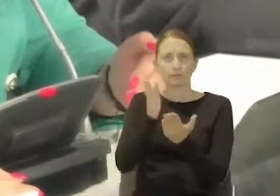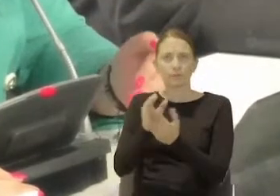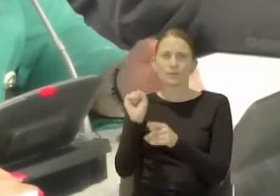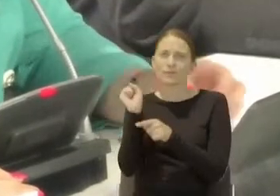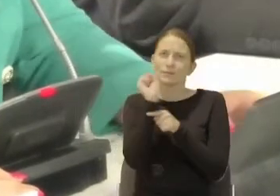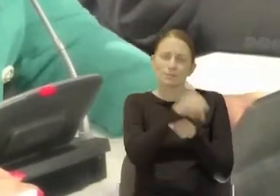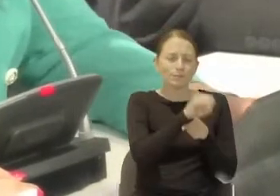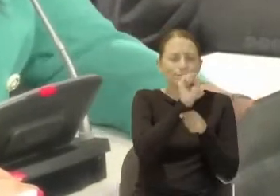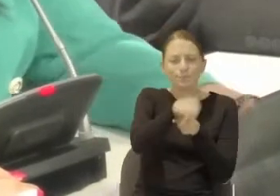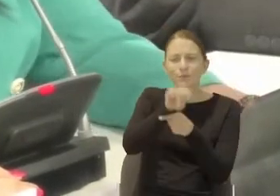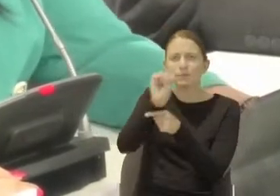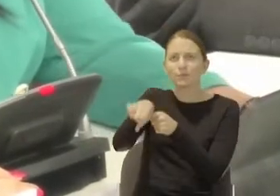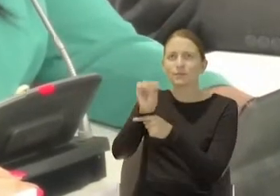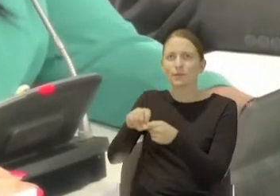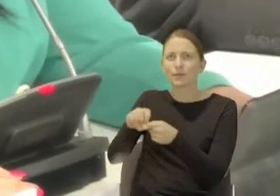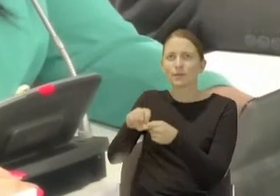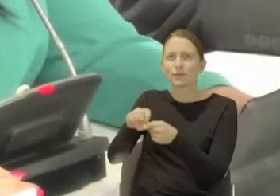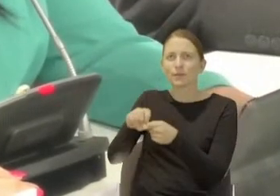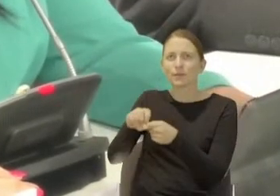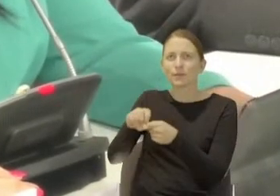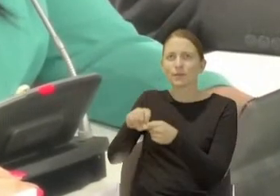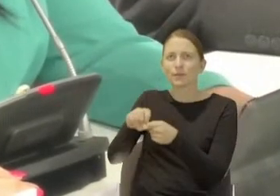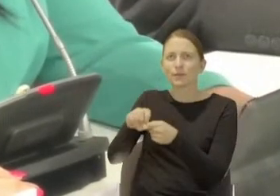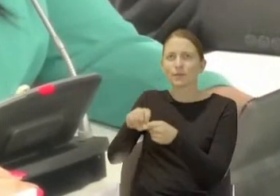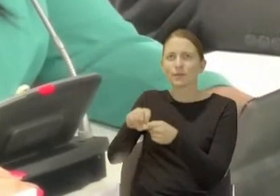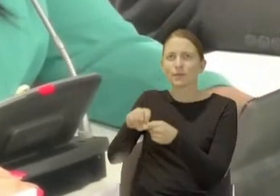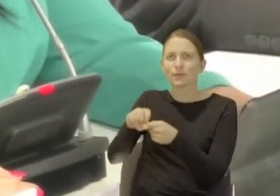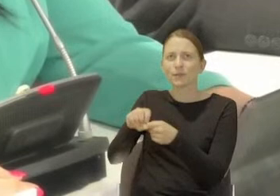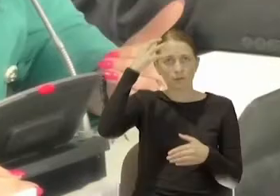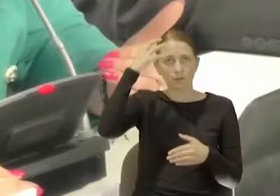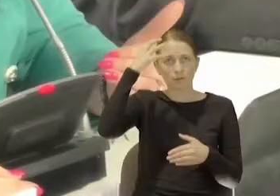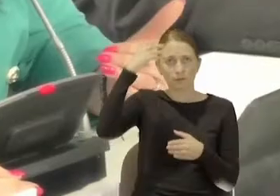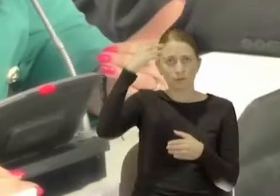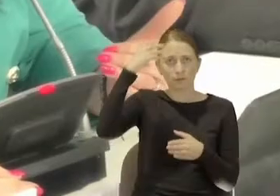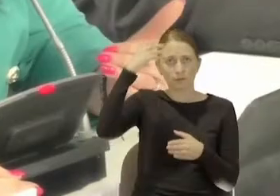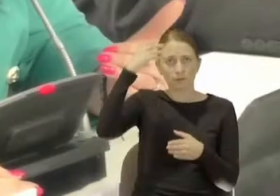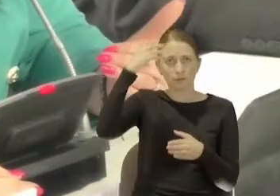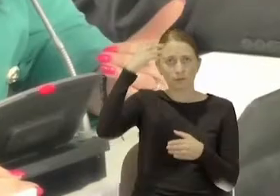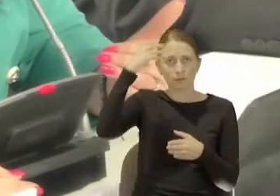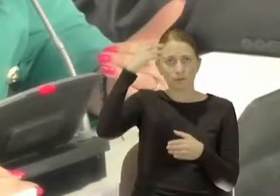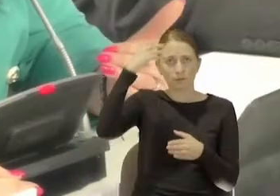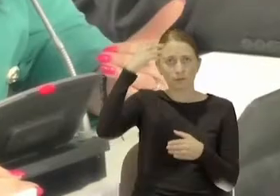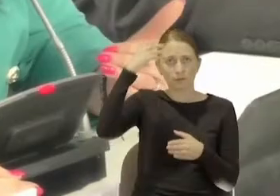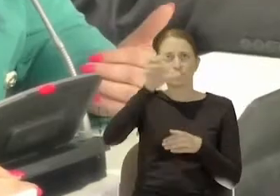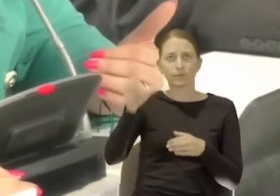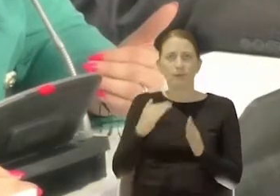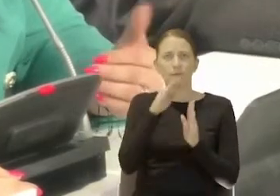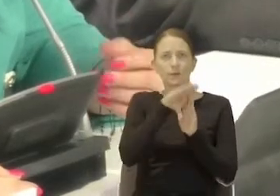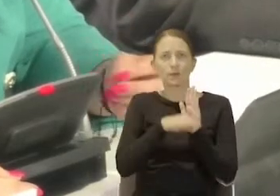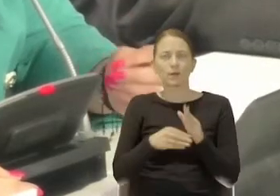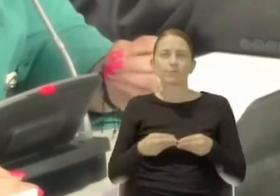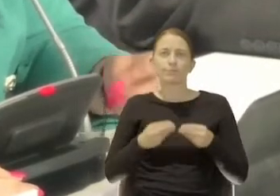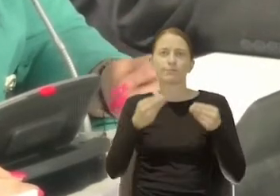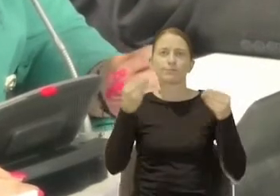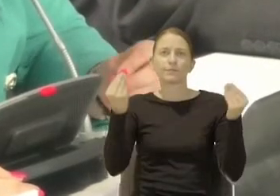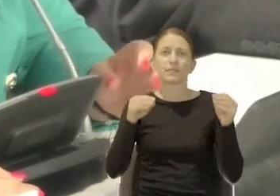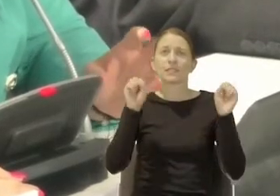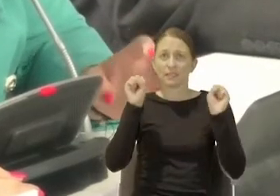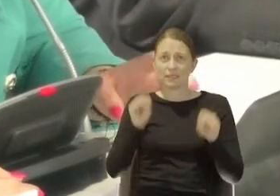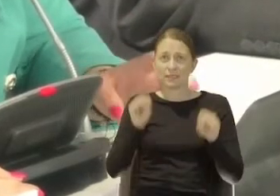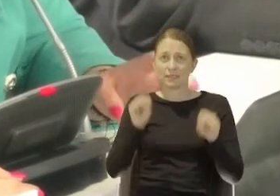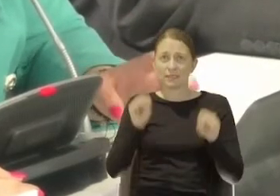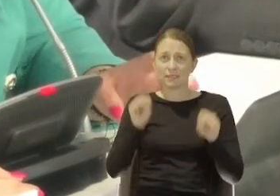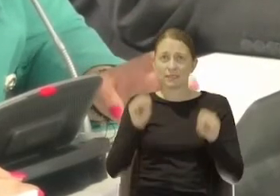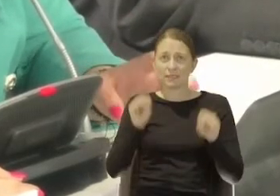development program. Its aims is to strengthen social and economic cohesion by improving